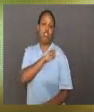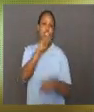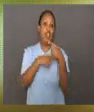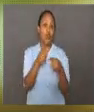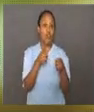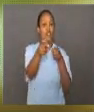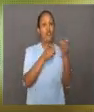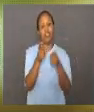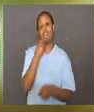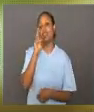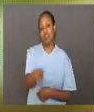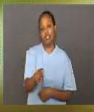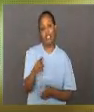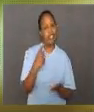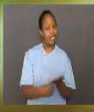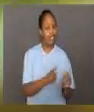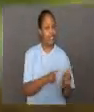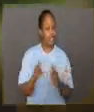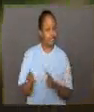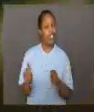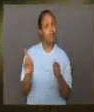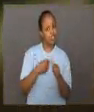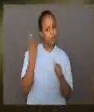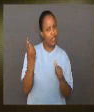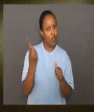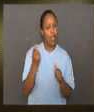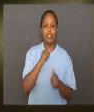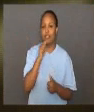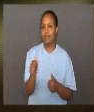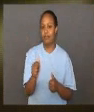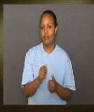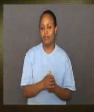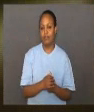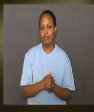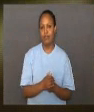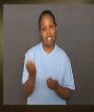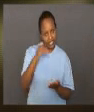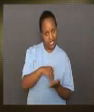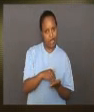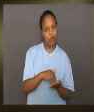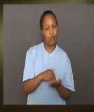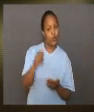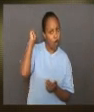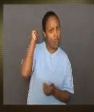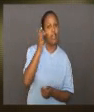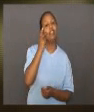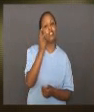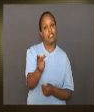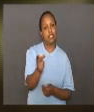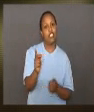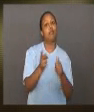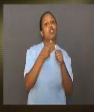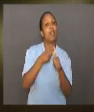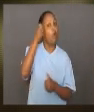suppress them and regain control. This was not the first peasant uprising.